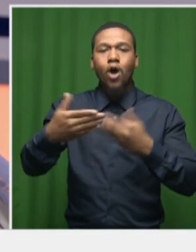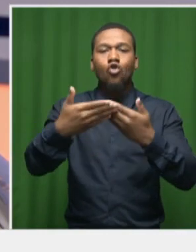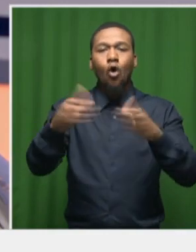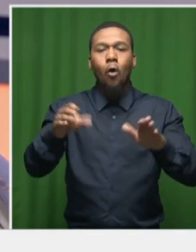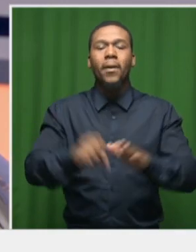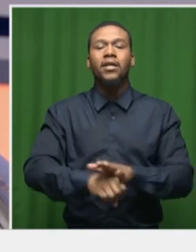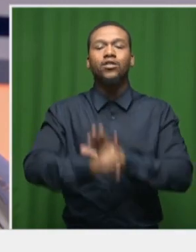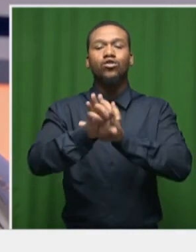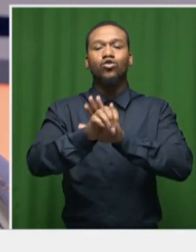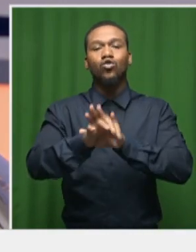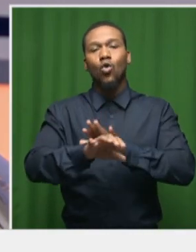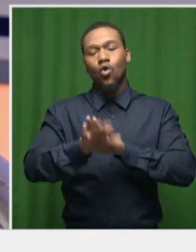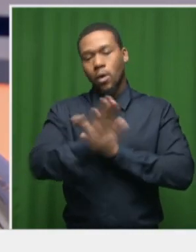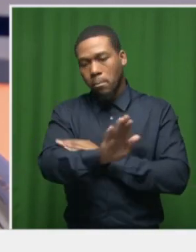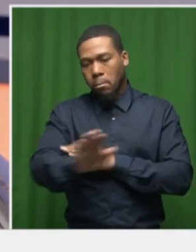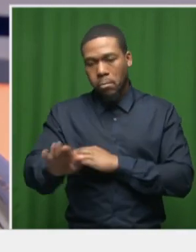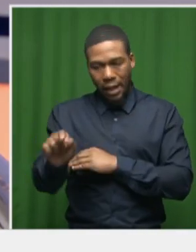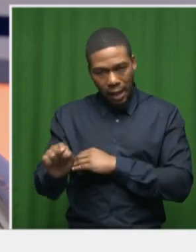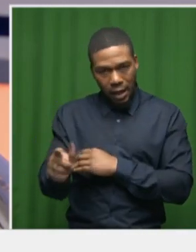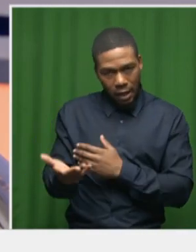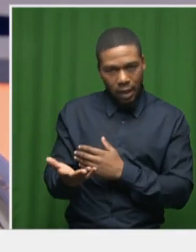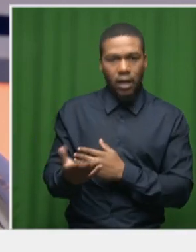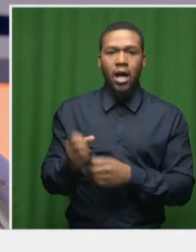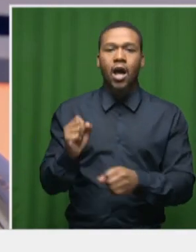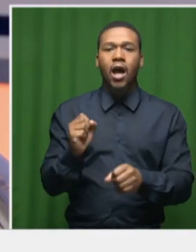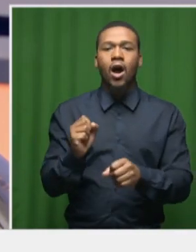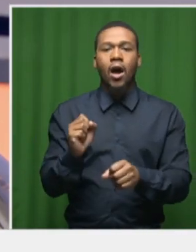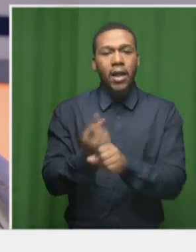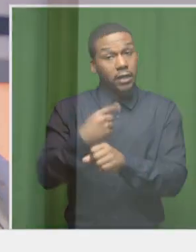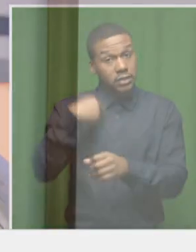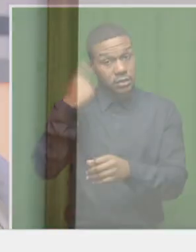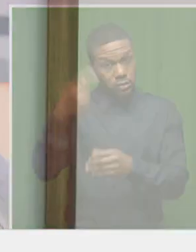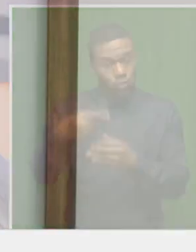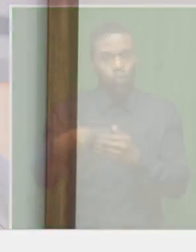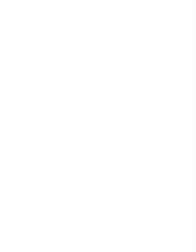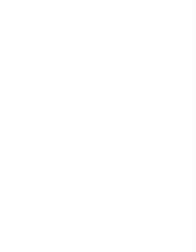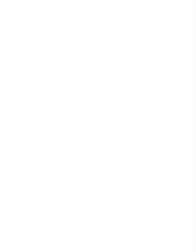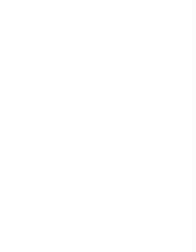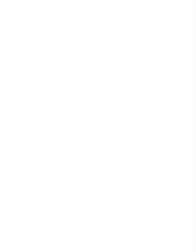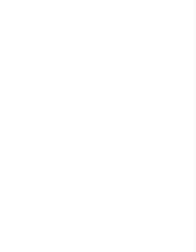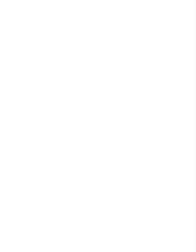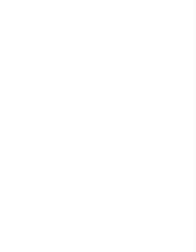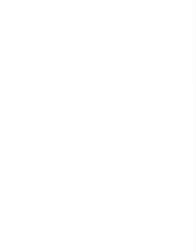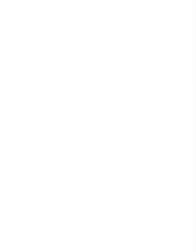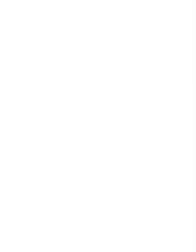happening next weekend, as well as at Lebo. She's one of the exhibiting artists there.